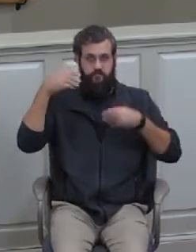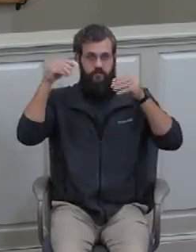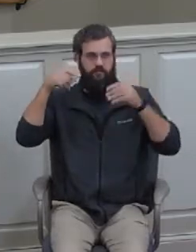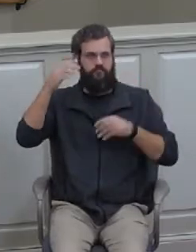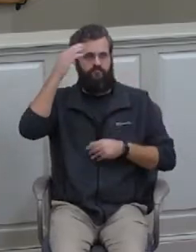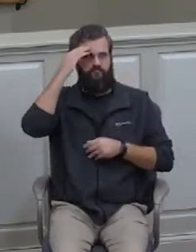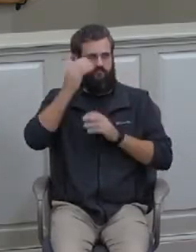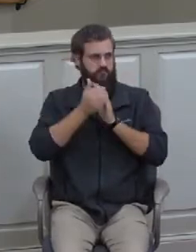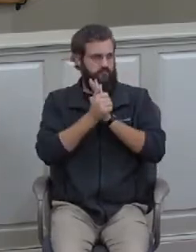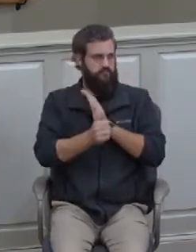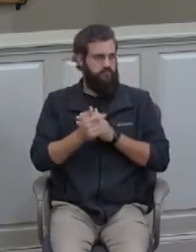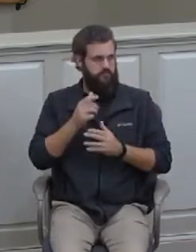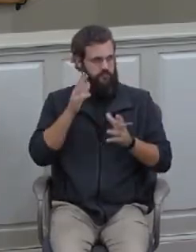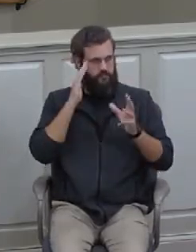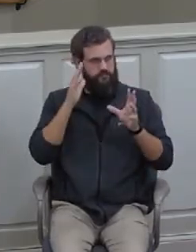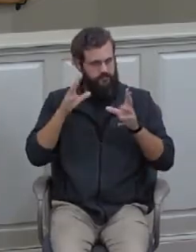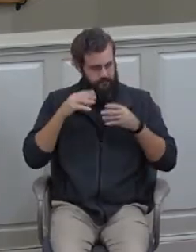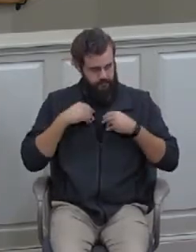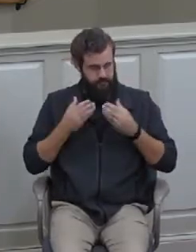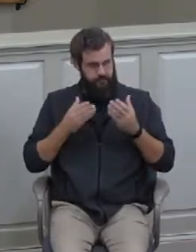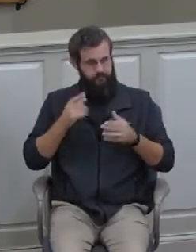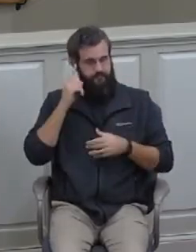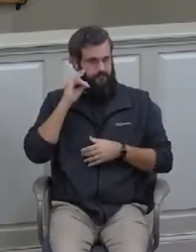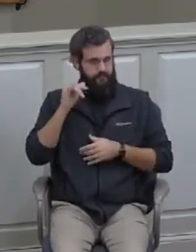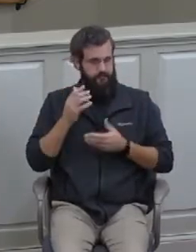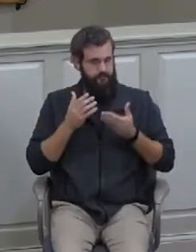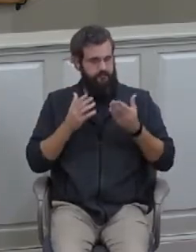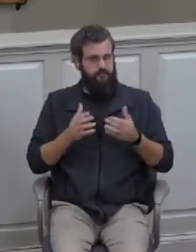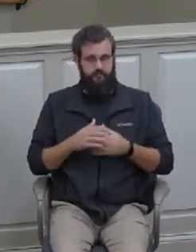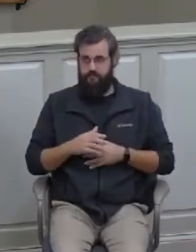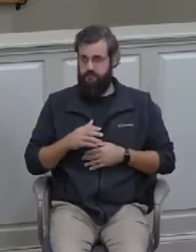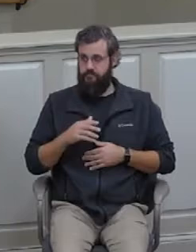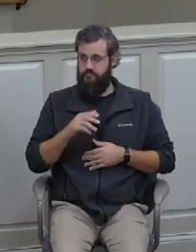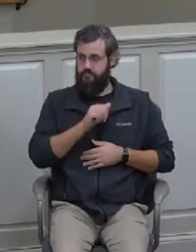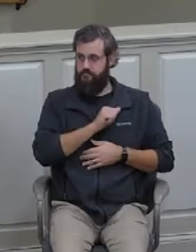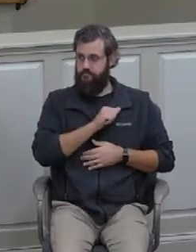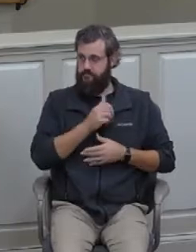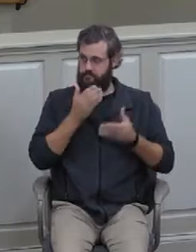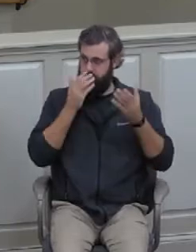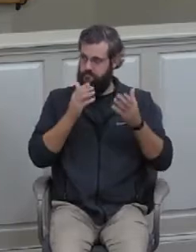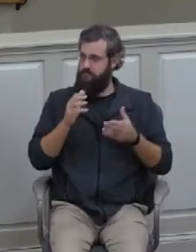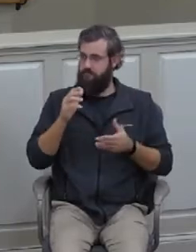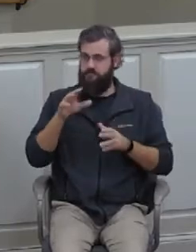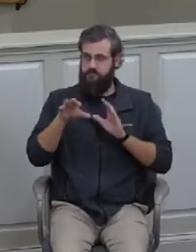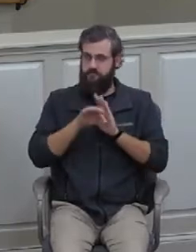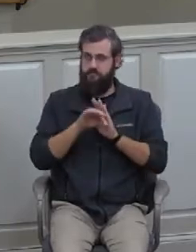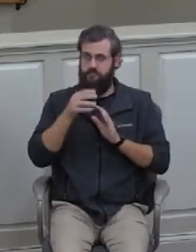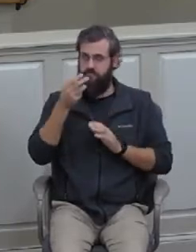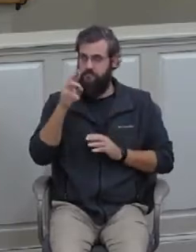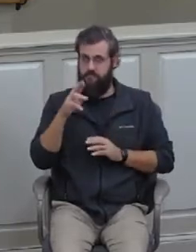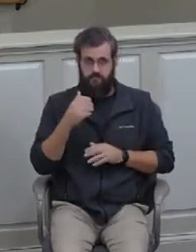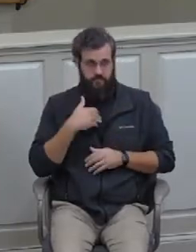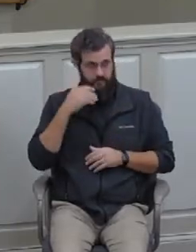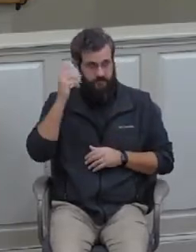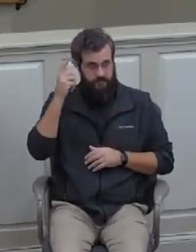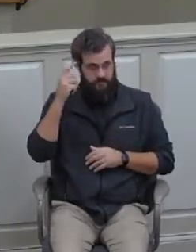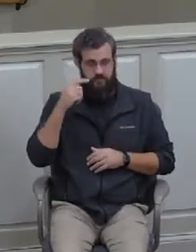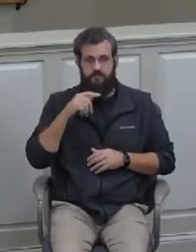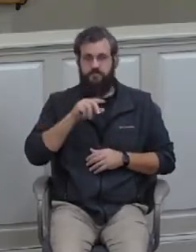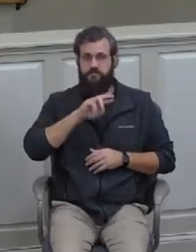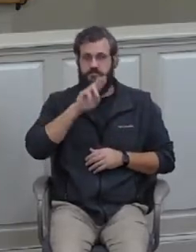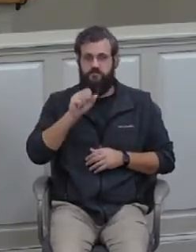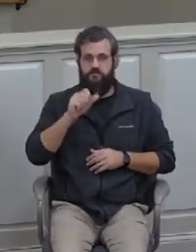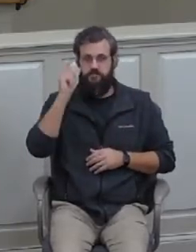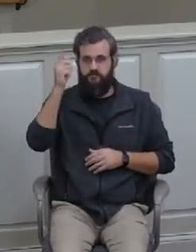I will entertain a motion to that recommendation. So moved, that Margot Goodwin be appointed. Thank you, sir. Is there a second? I'll second